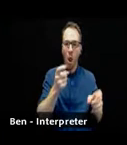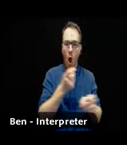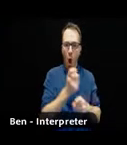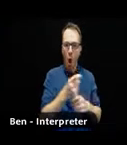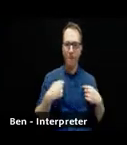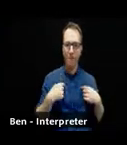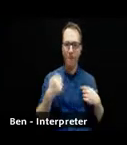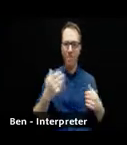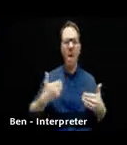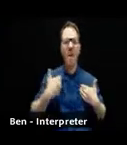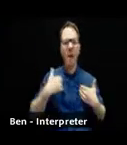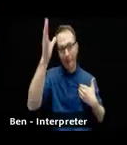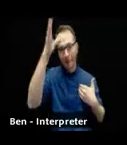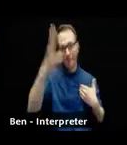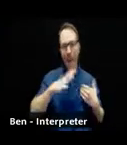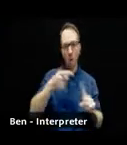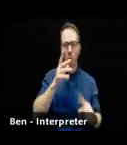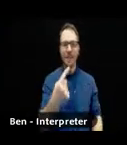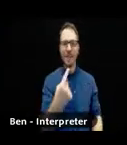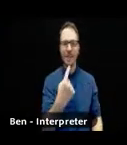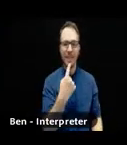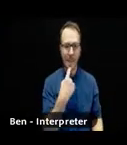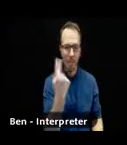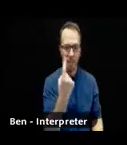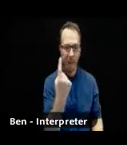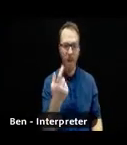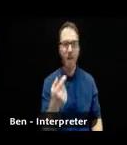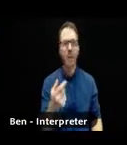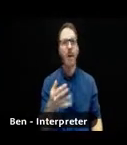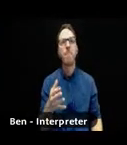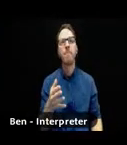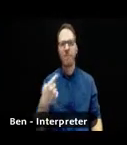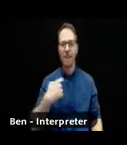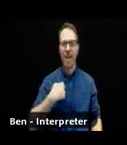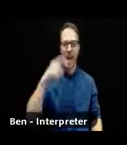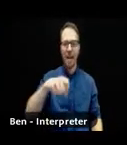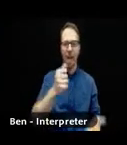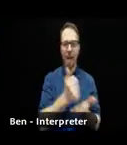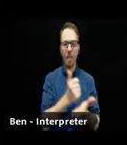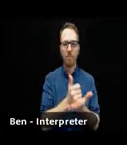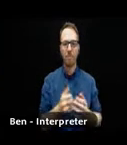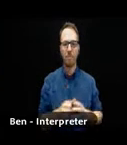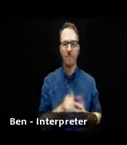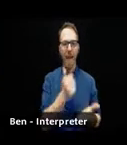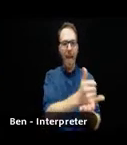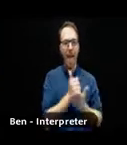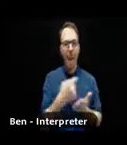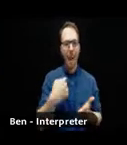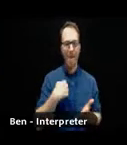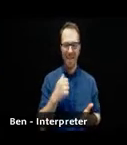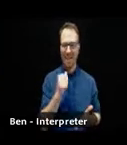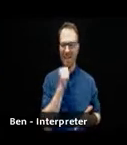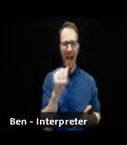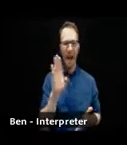young men, will say something to the effect of, I need help. Help me not be like my